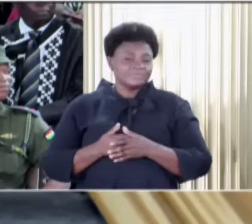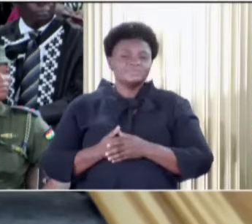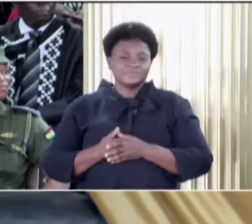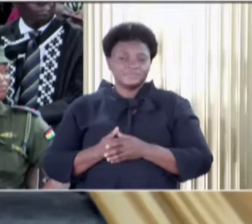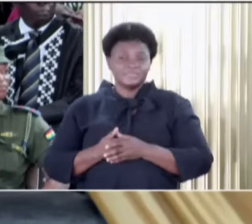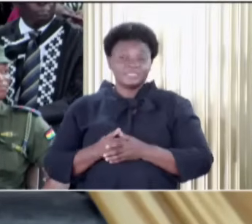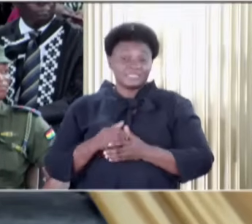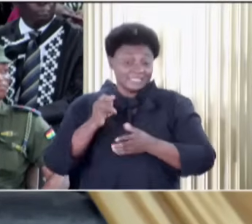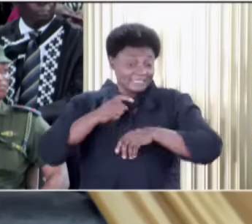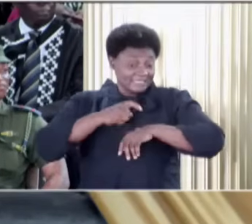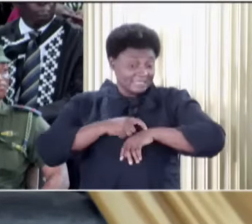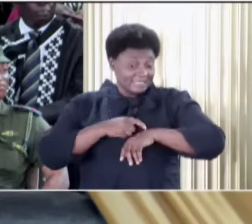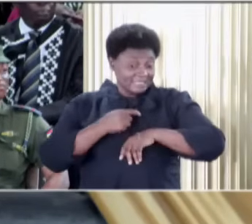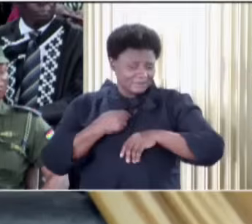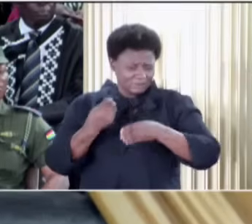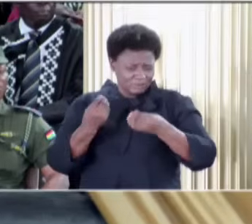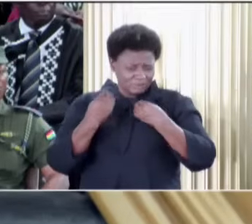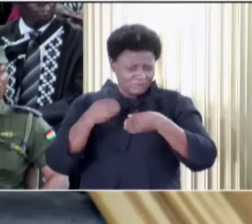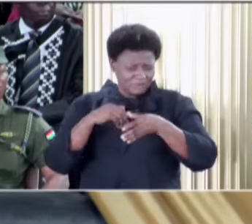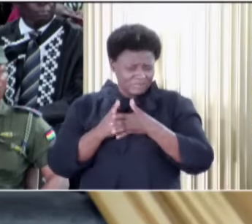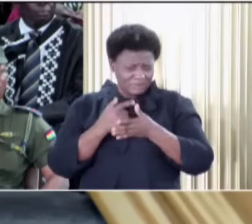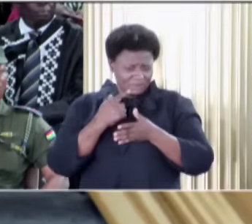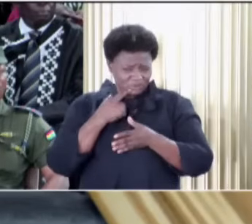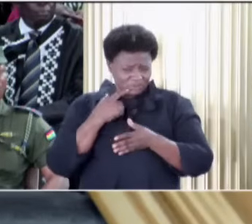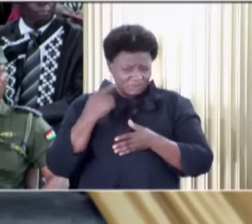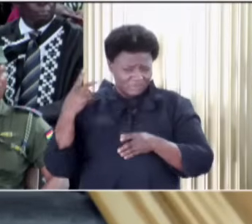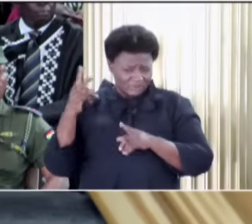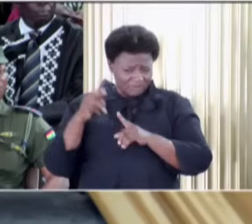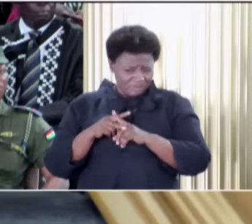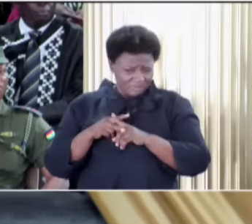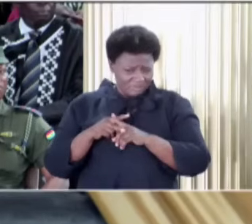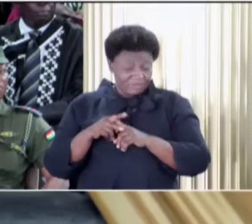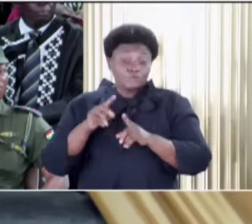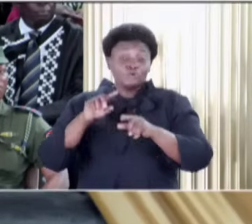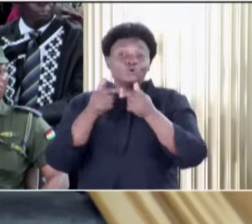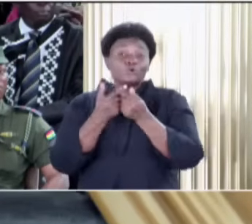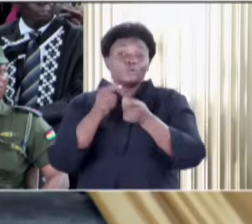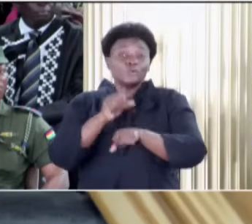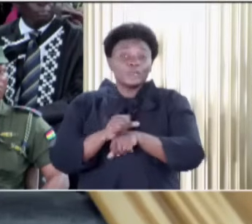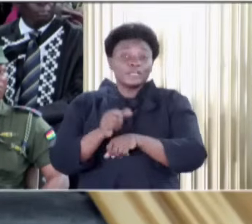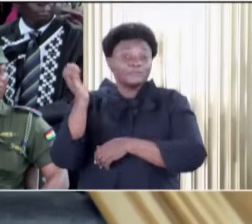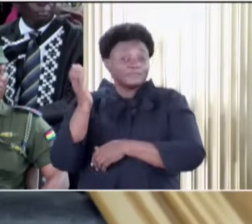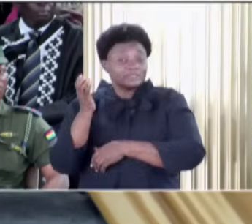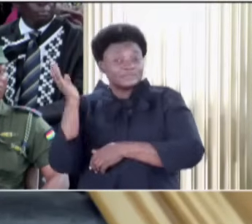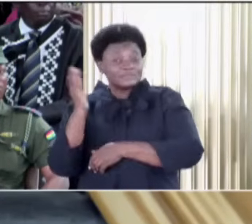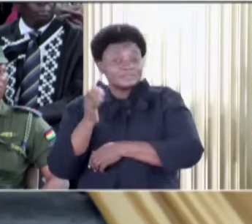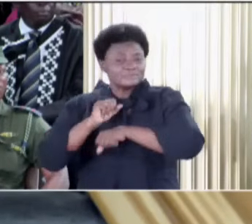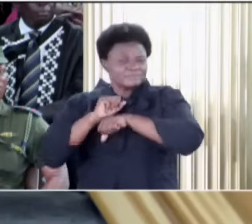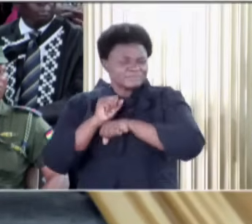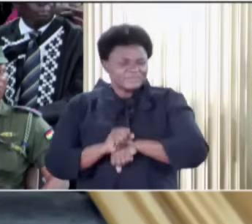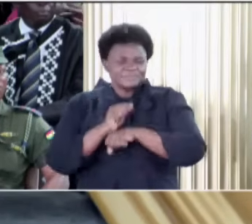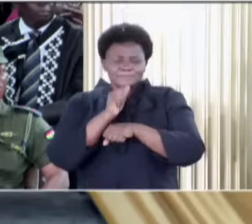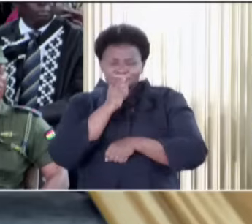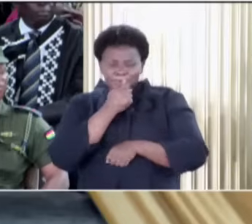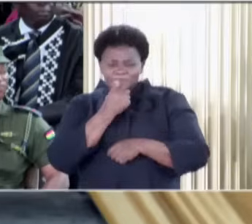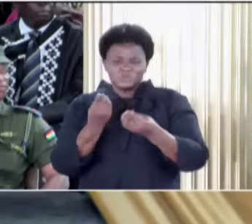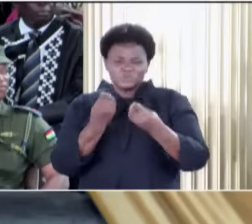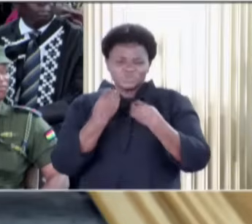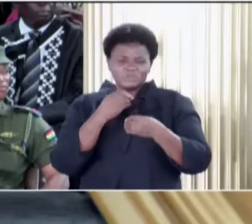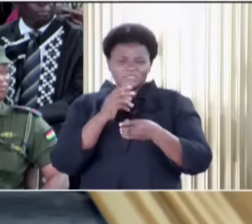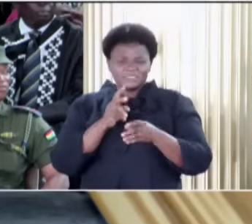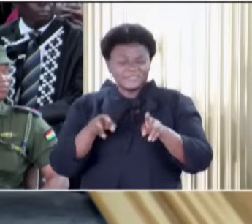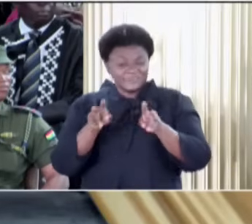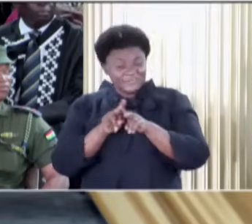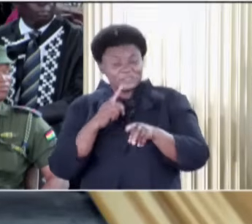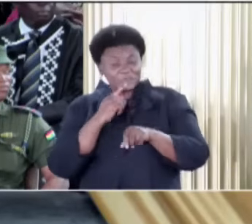That moment, though, taught me how to handle disappointment. Group works and presentations stretched my patience and taught me the value of working with